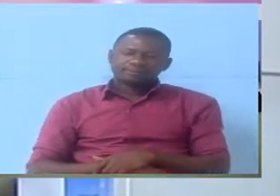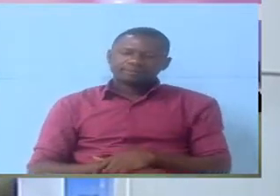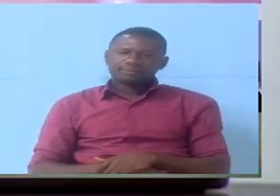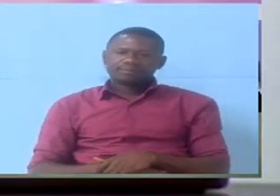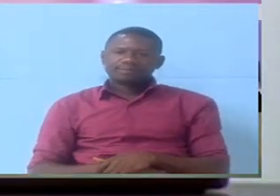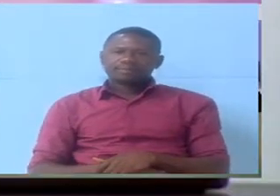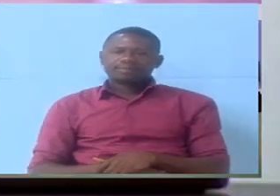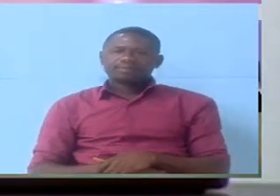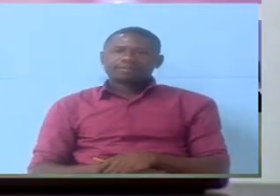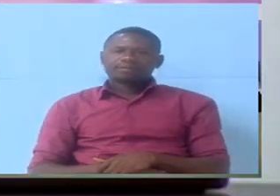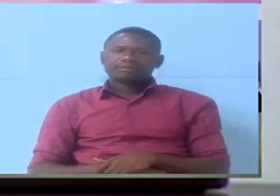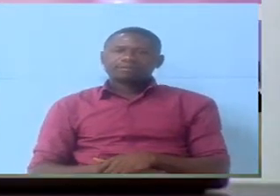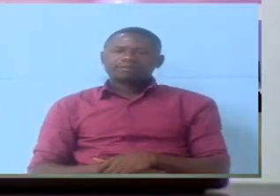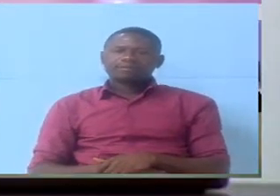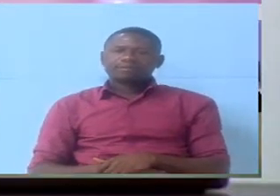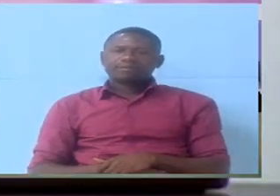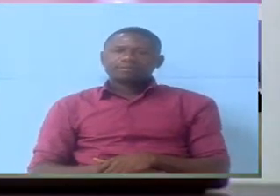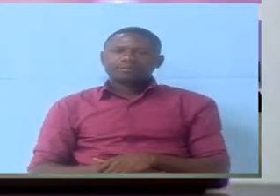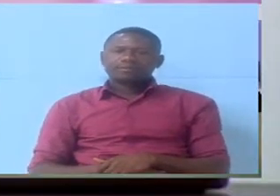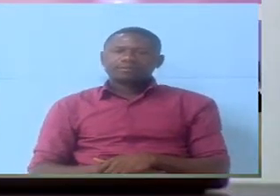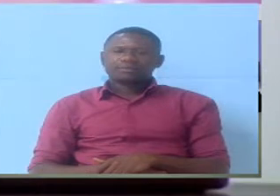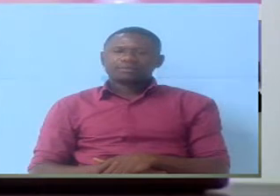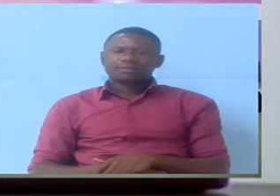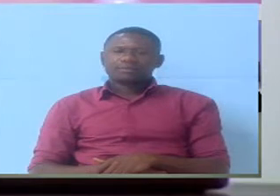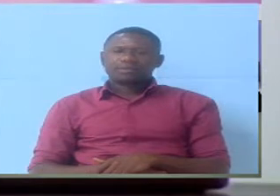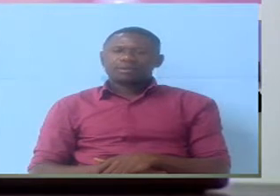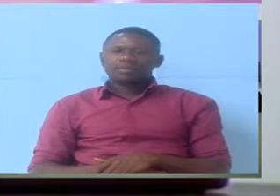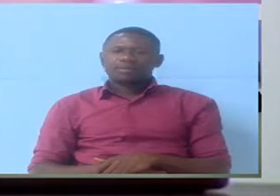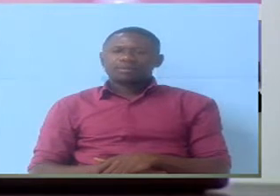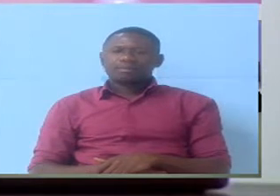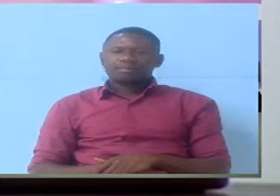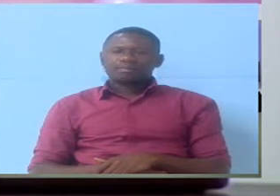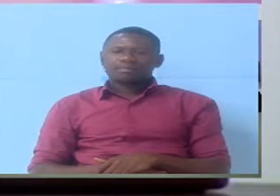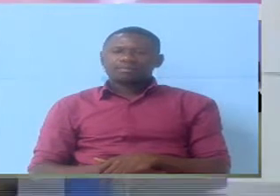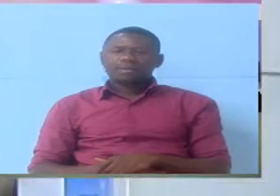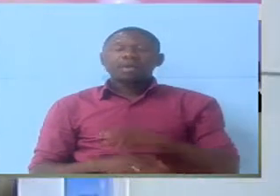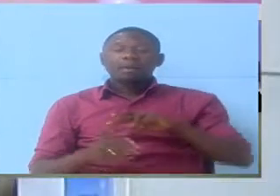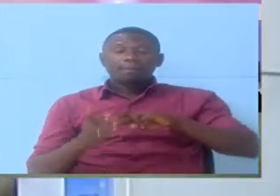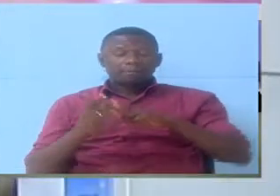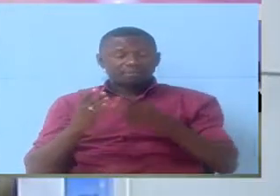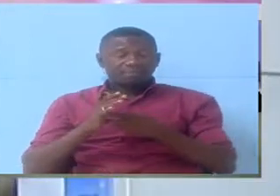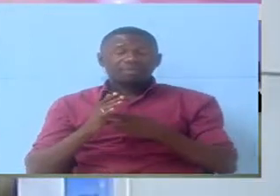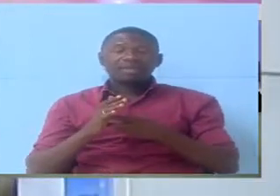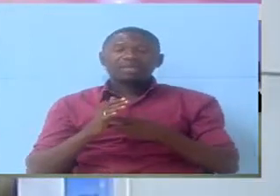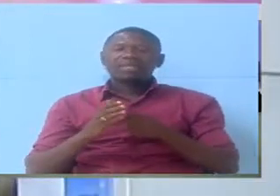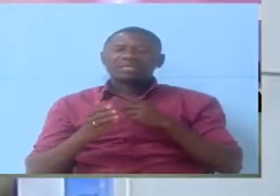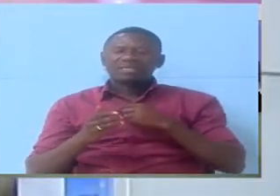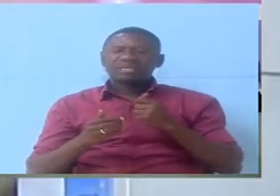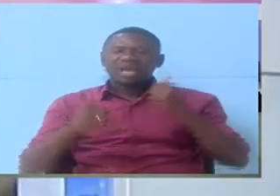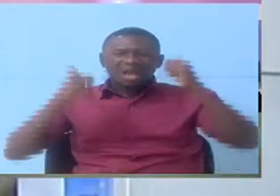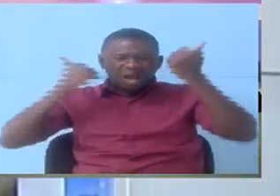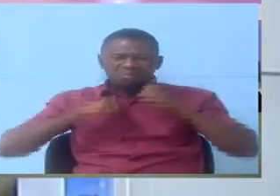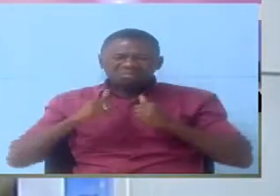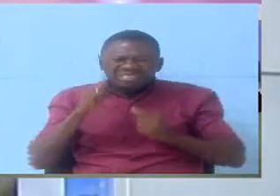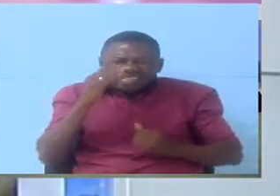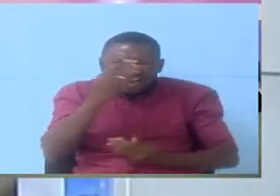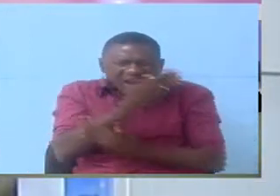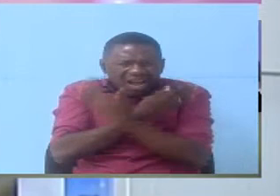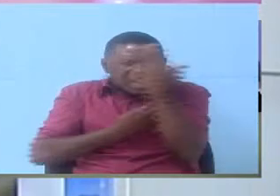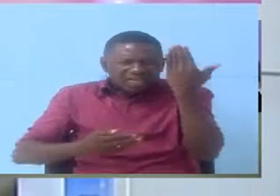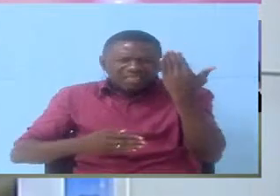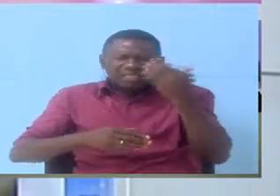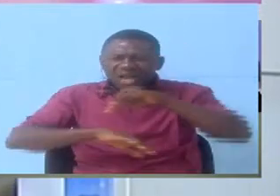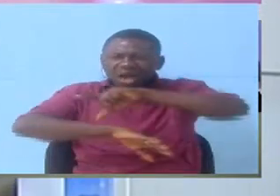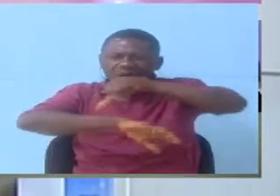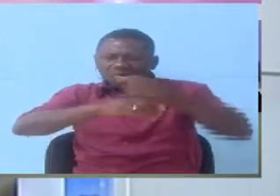is, it must have happened during the day. It must have happened in the early hours of the morning, maybe around 6 to